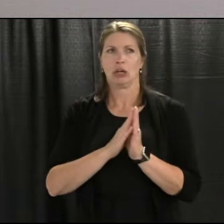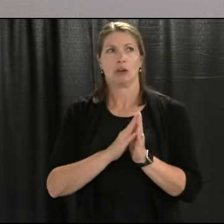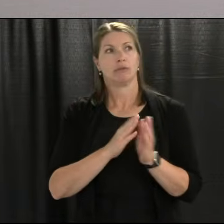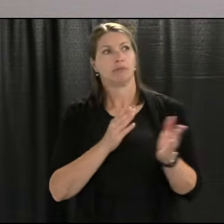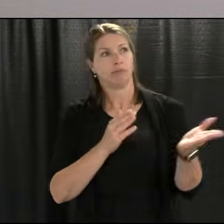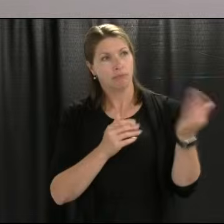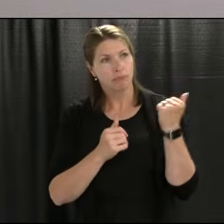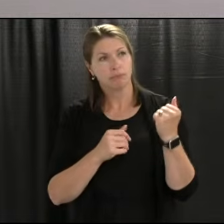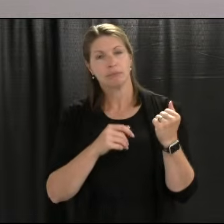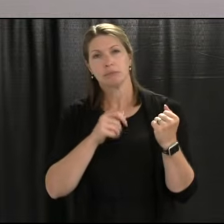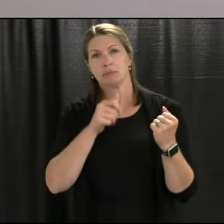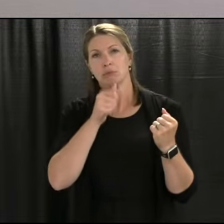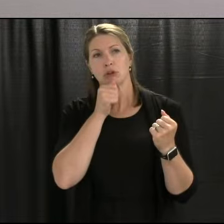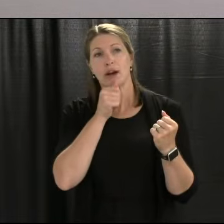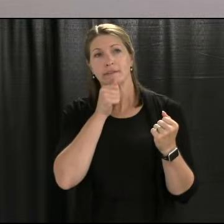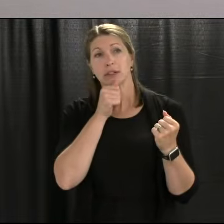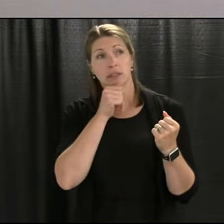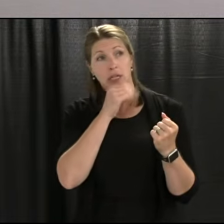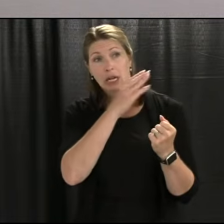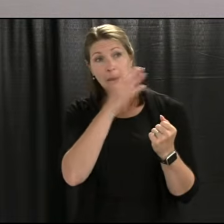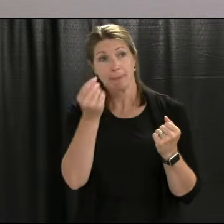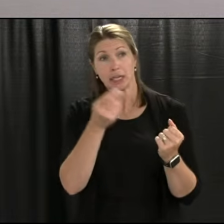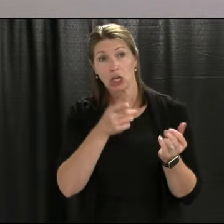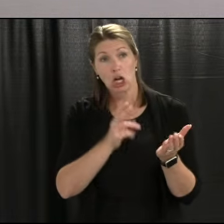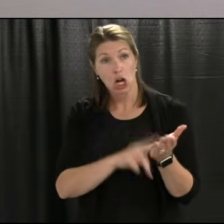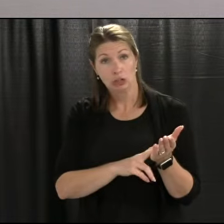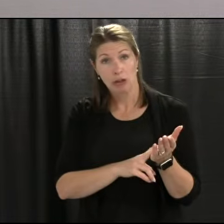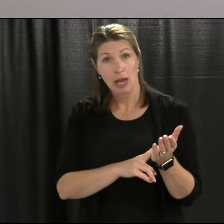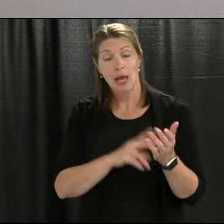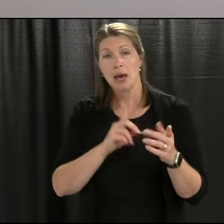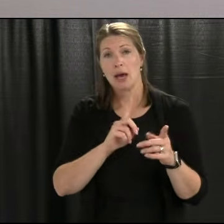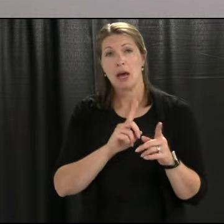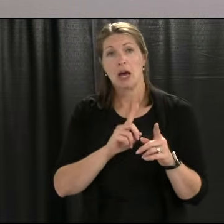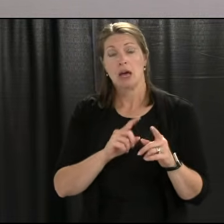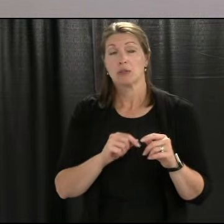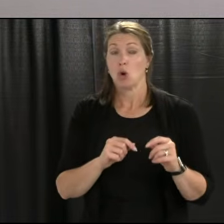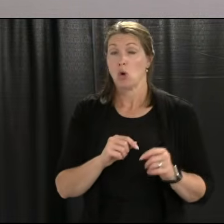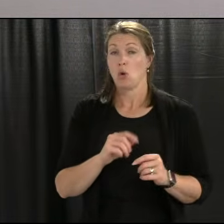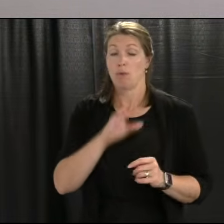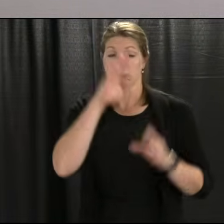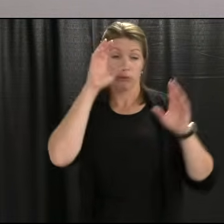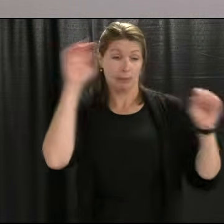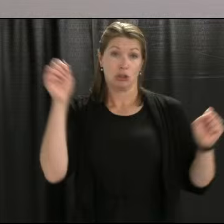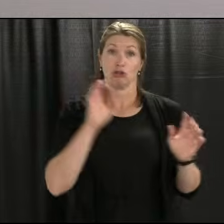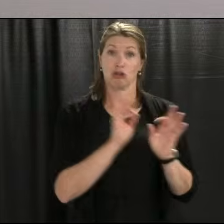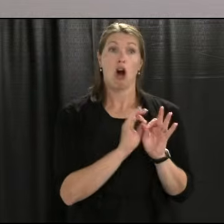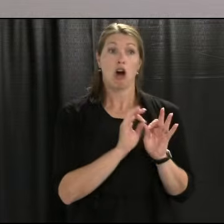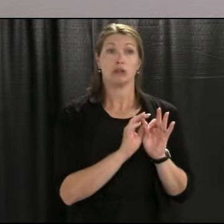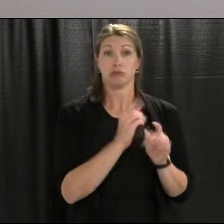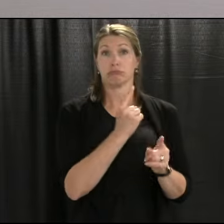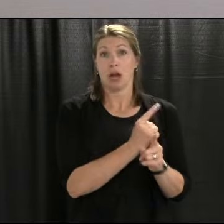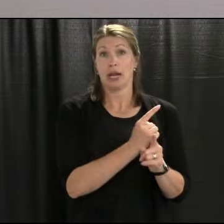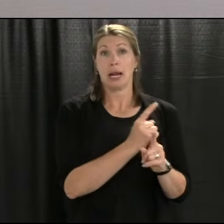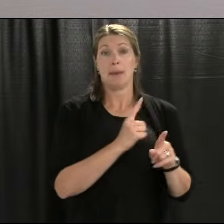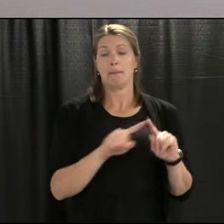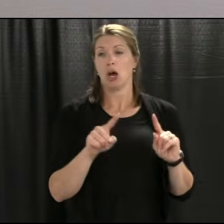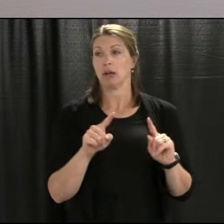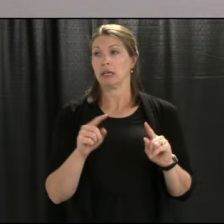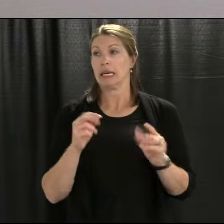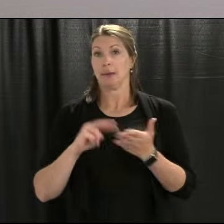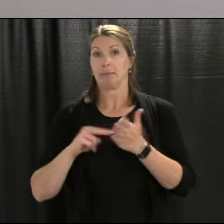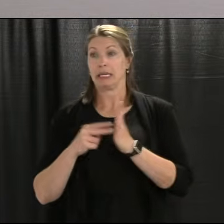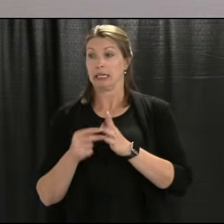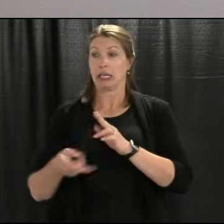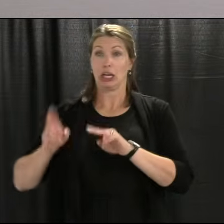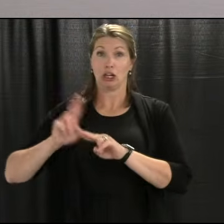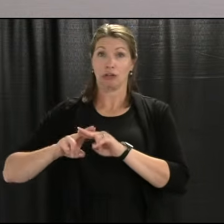the costs, but I don't have any data right now to suggest if they're getting more expensive. The safety